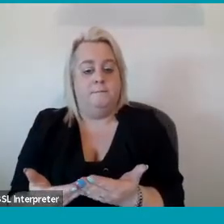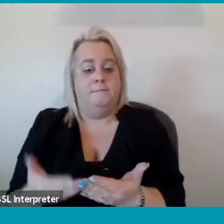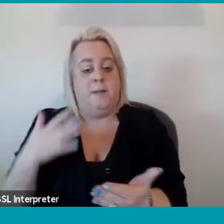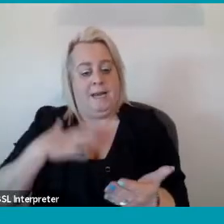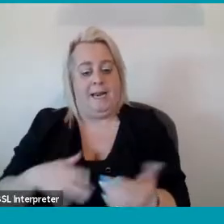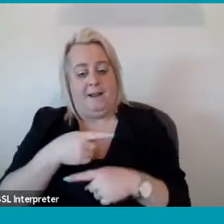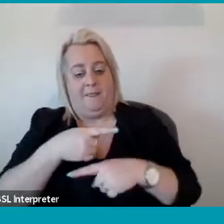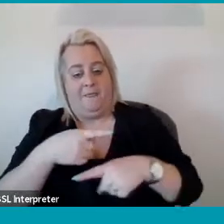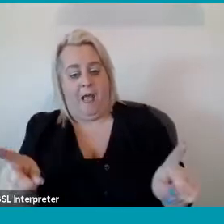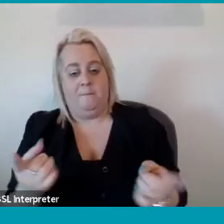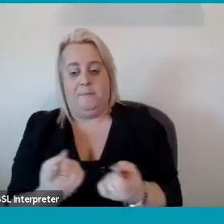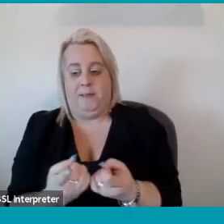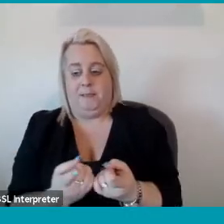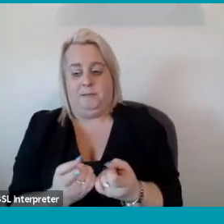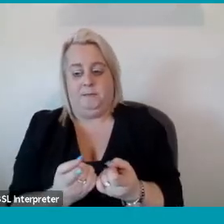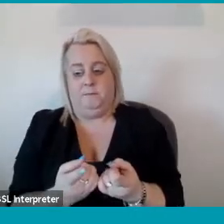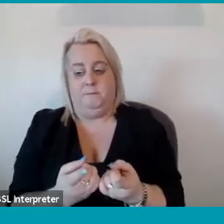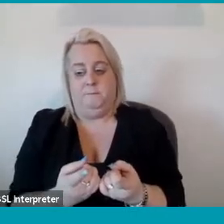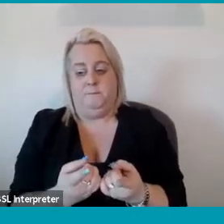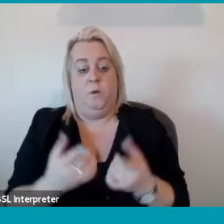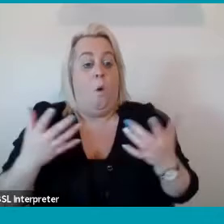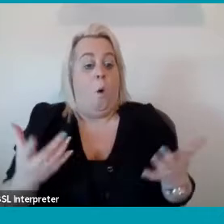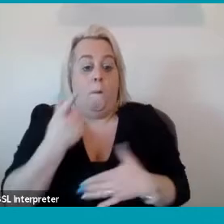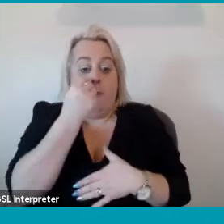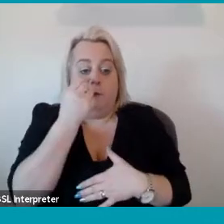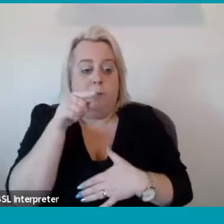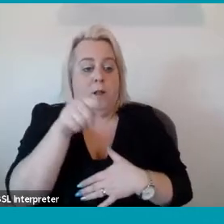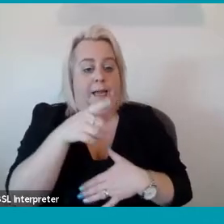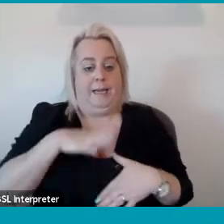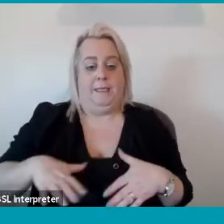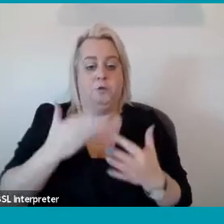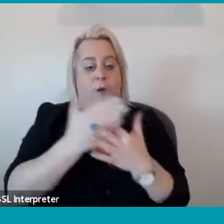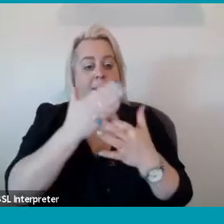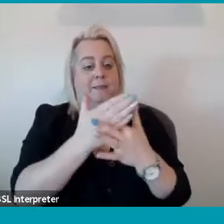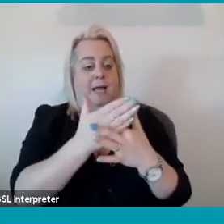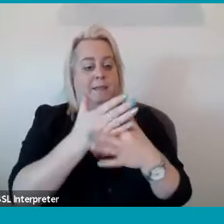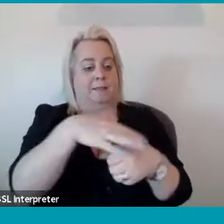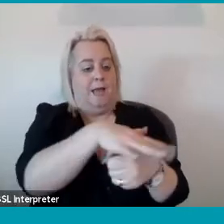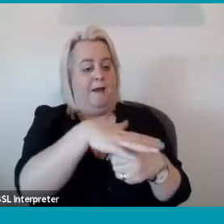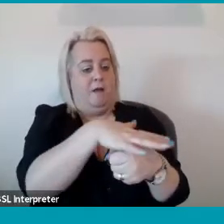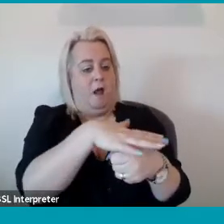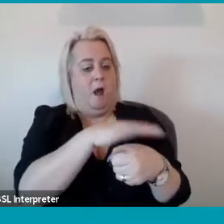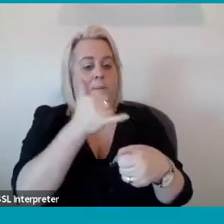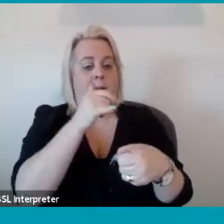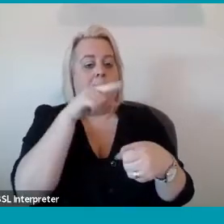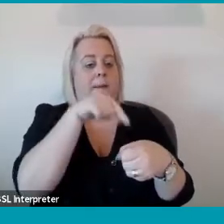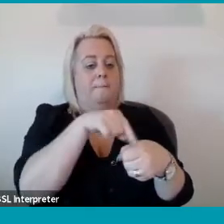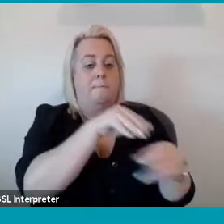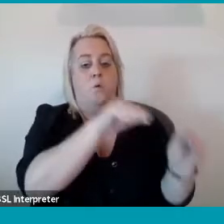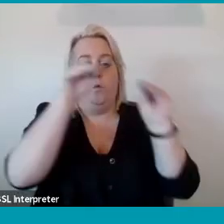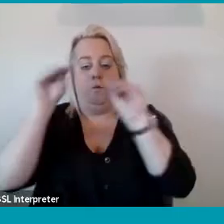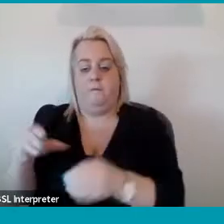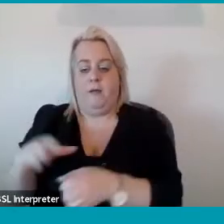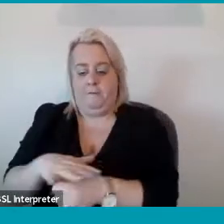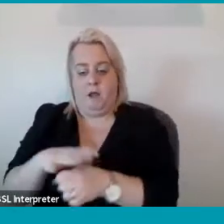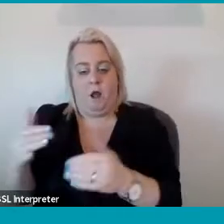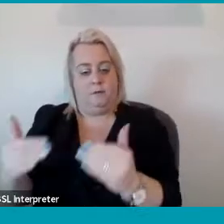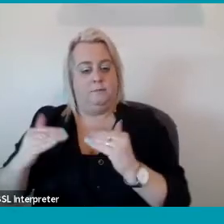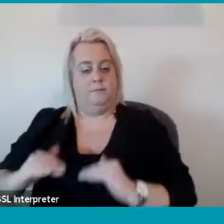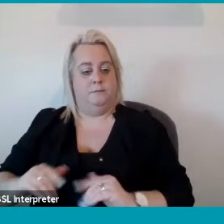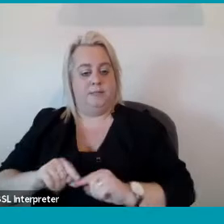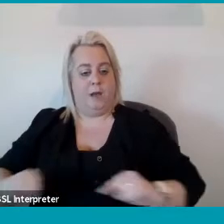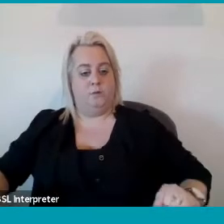are on the ground floor, so that he doesn't need to go upstairs. So we need to remove the disabling barriers, excuse